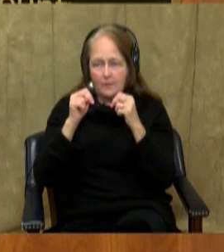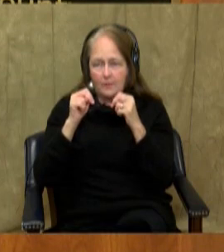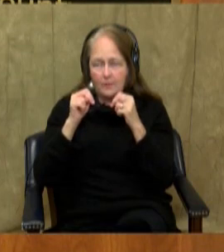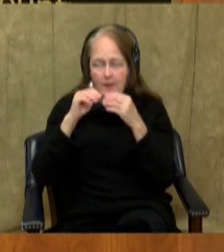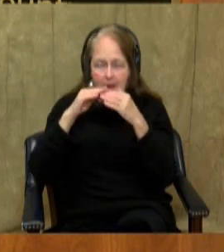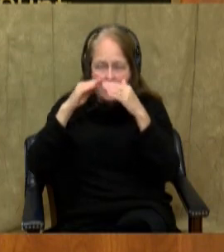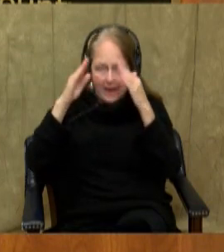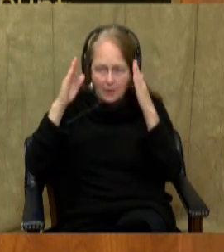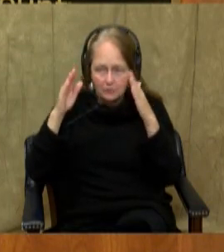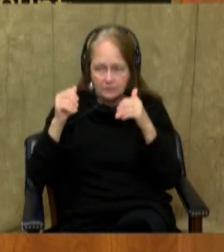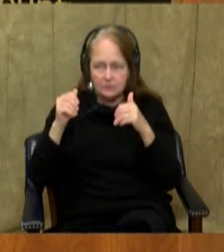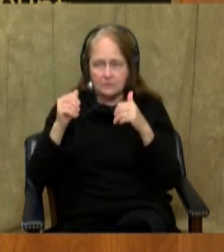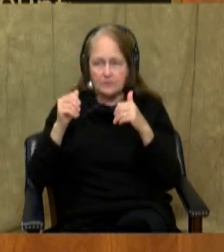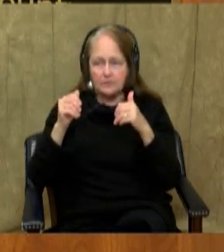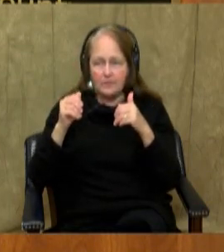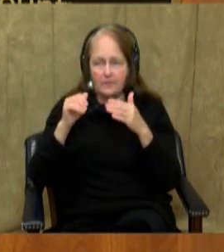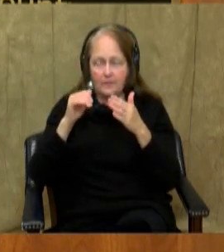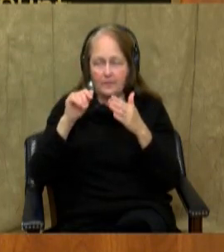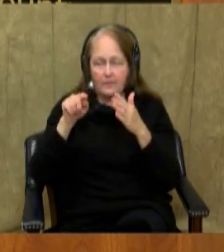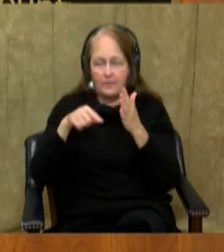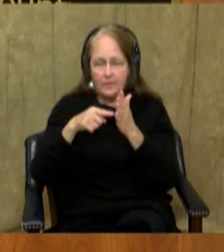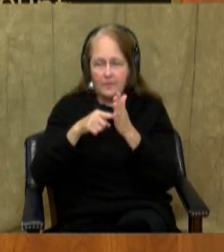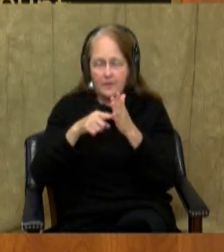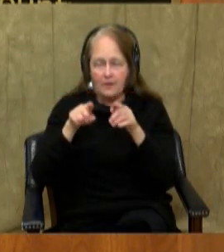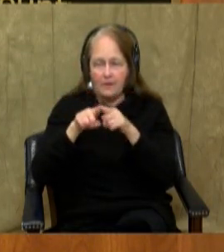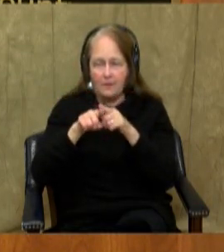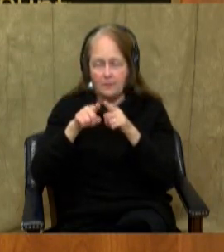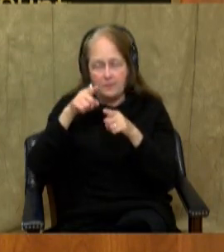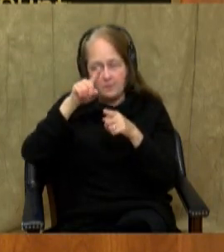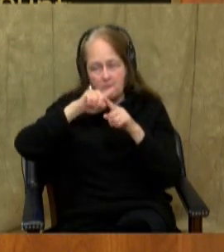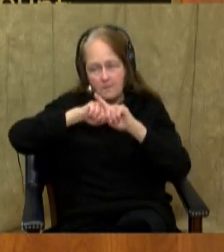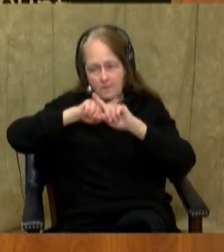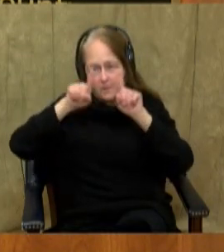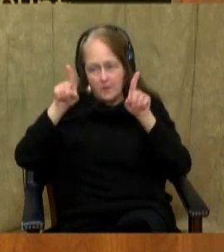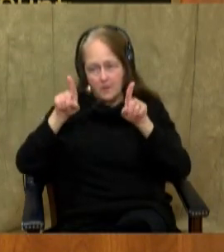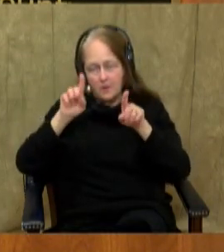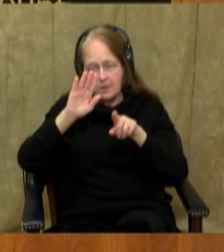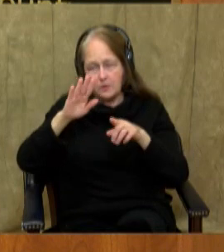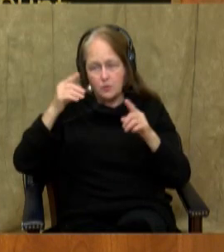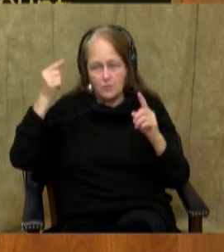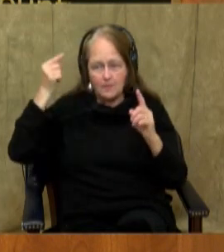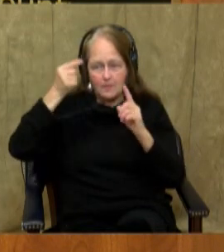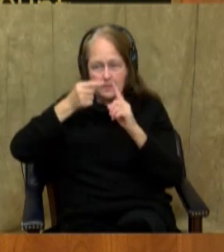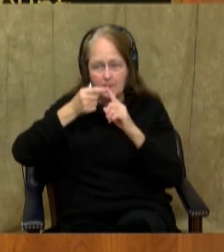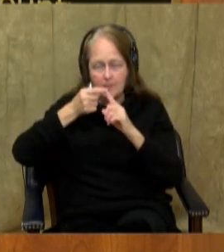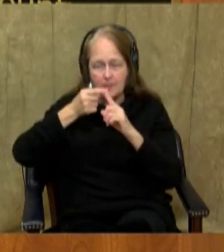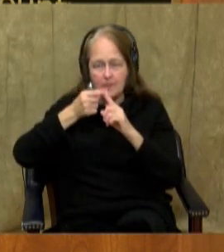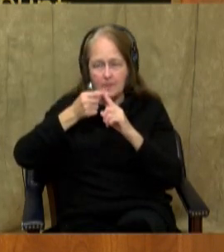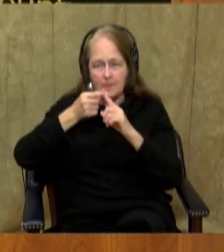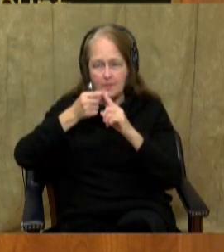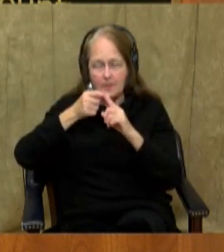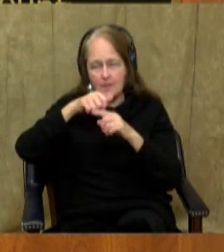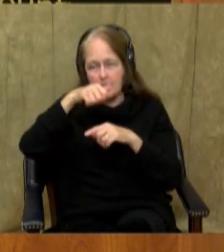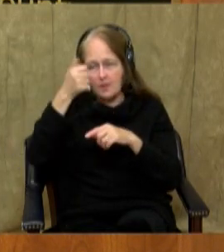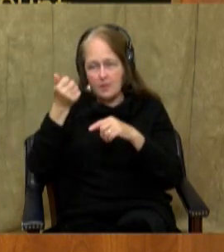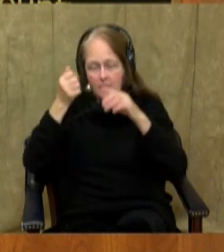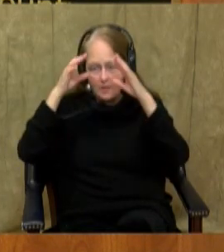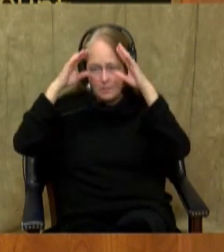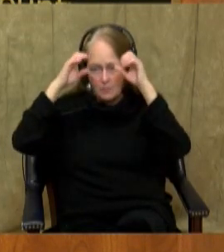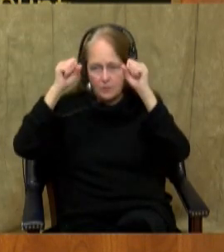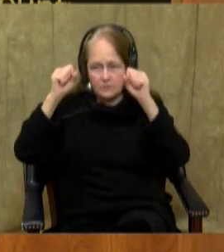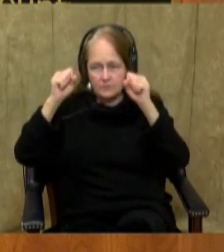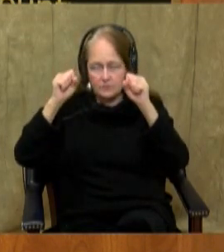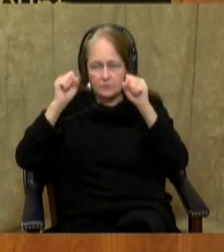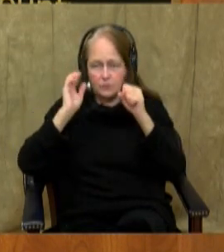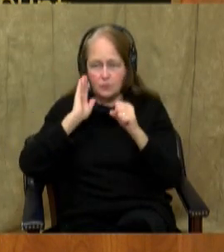housing, and things like that. But his goal one of his goals was like other presidents before